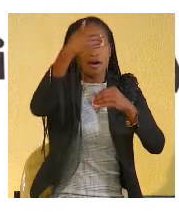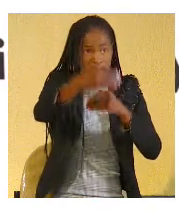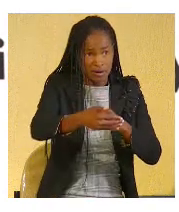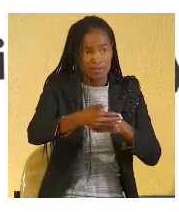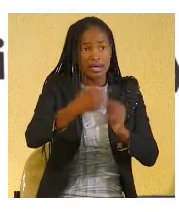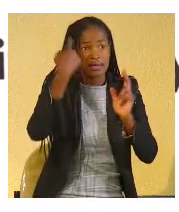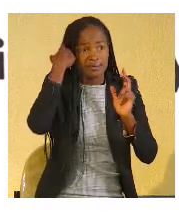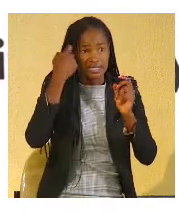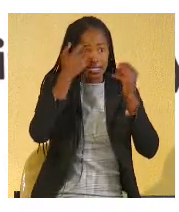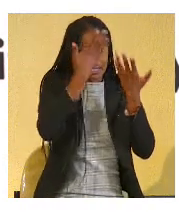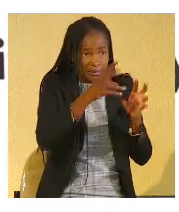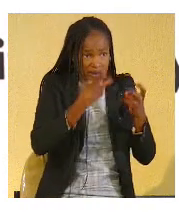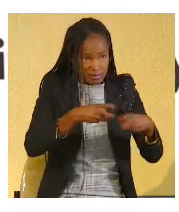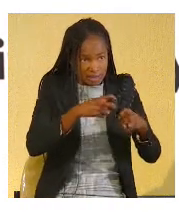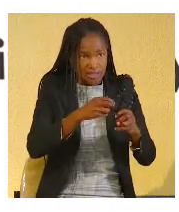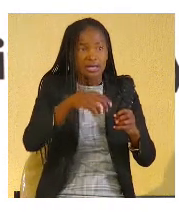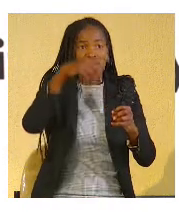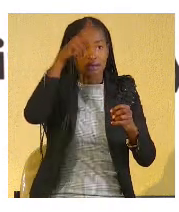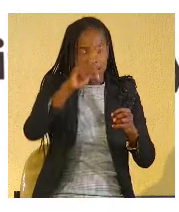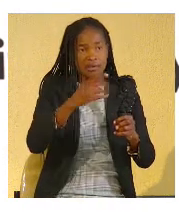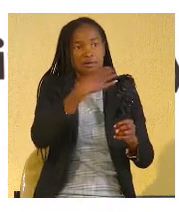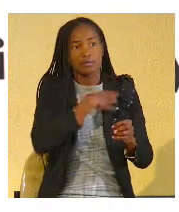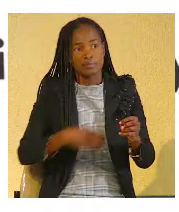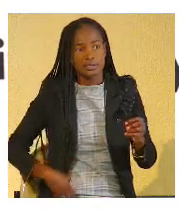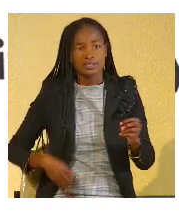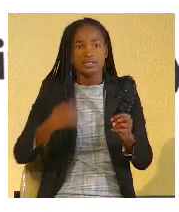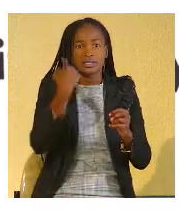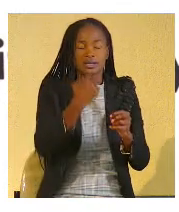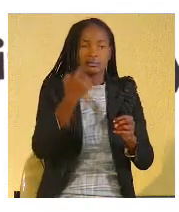announcement on the way forward after tomorrow's cabinet.